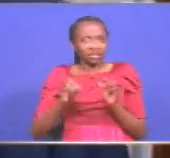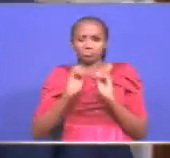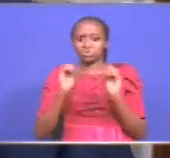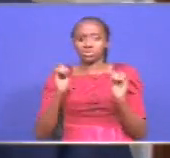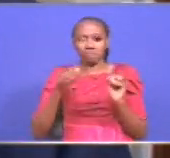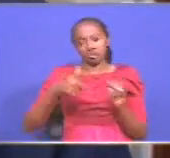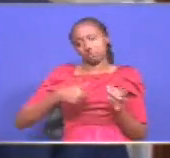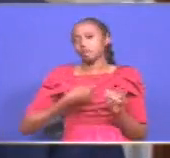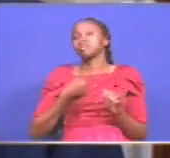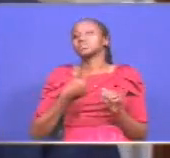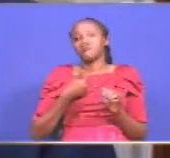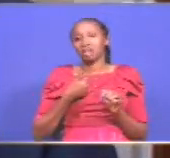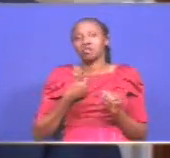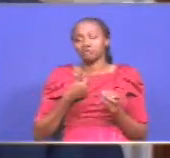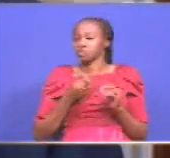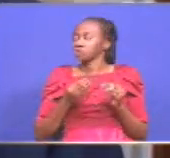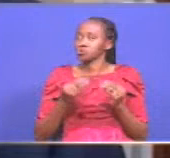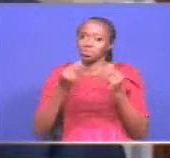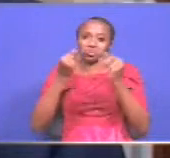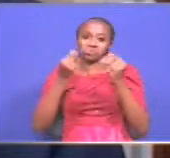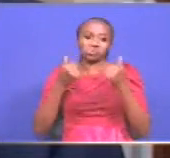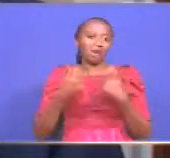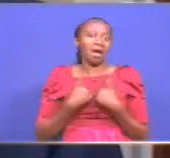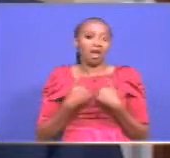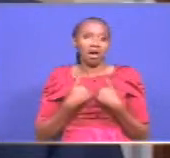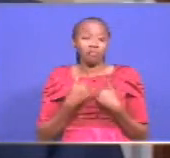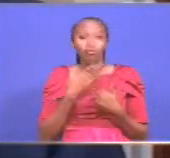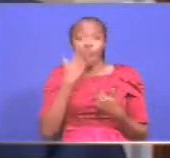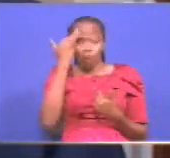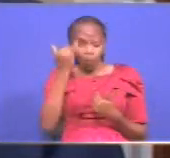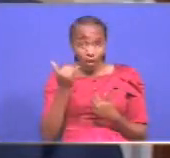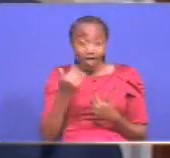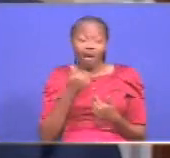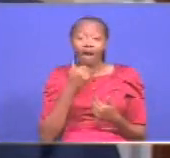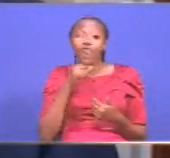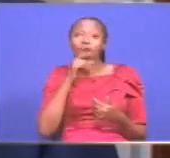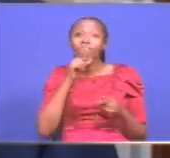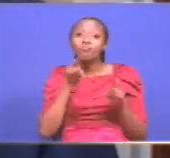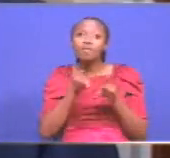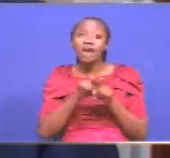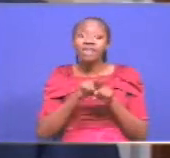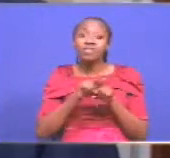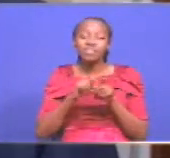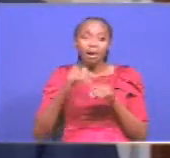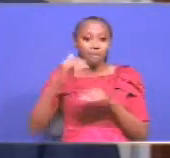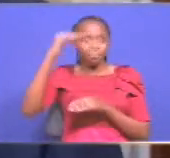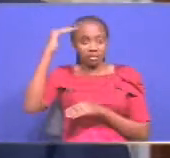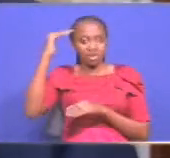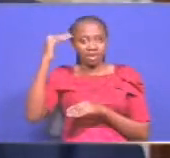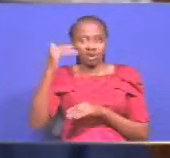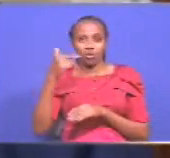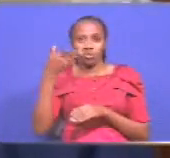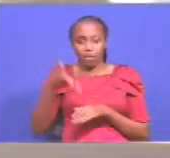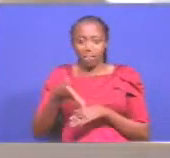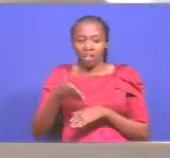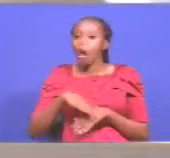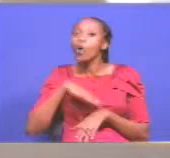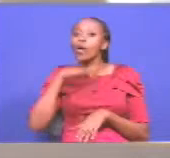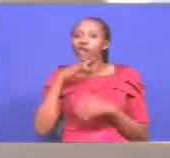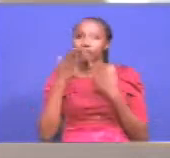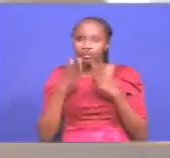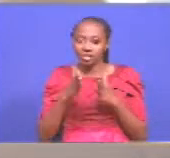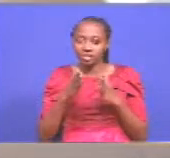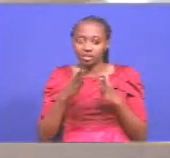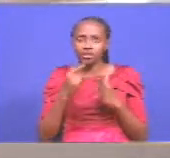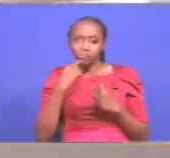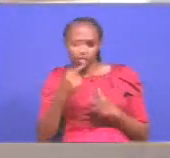problems. I had my older brother, who is late now. I would only tell him, can you run after that